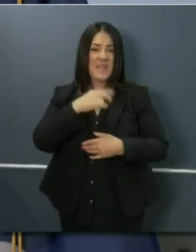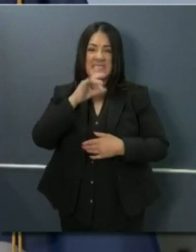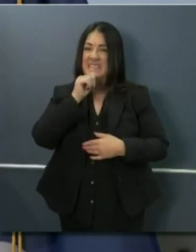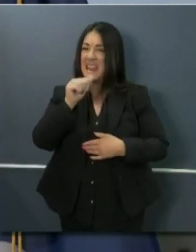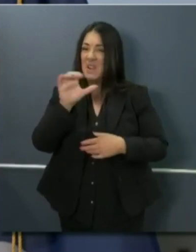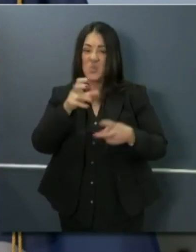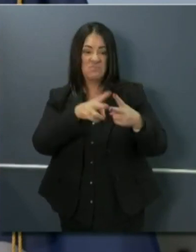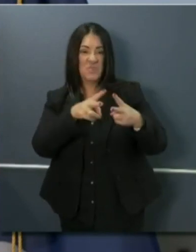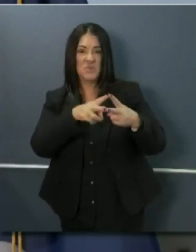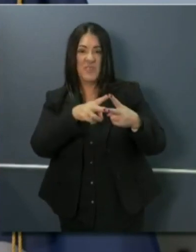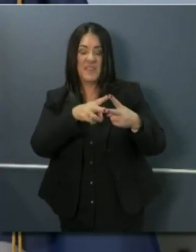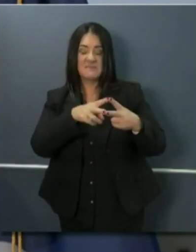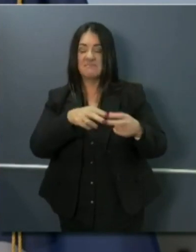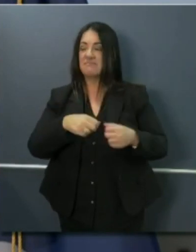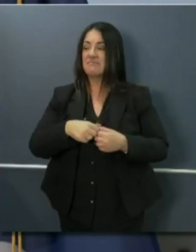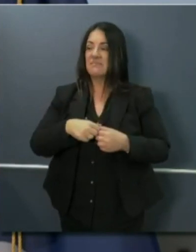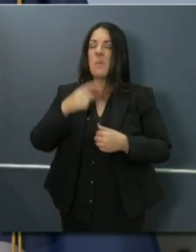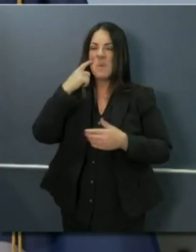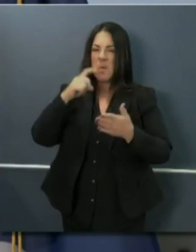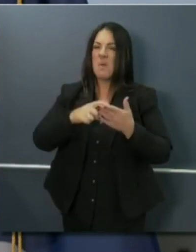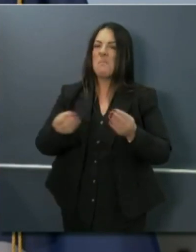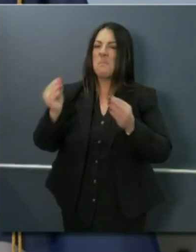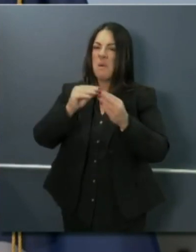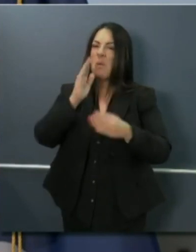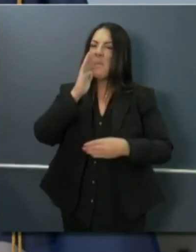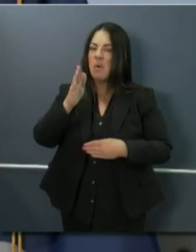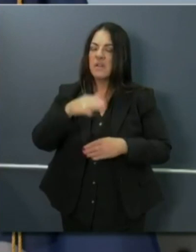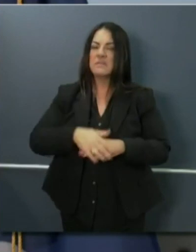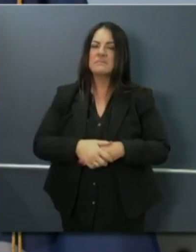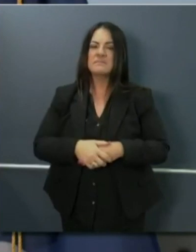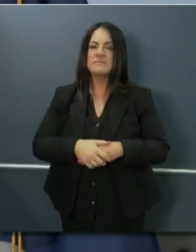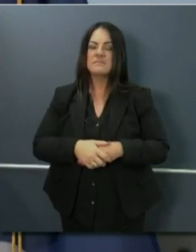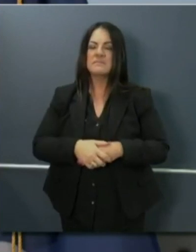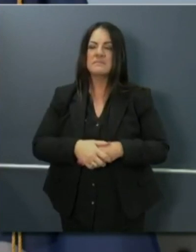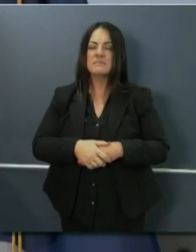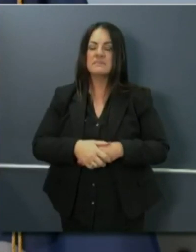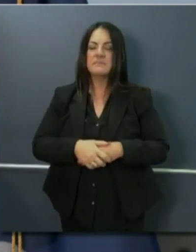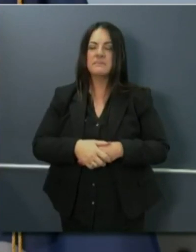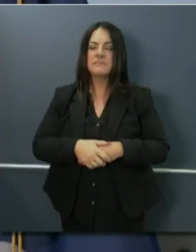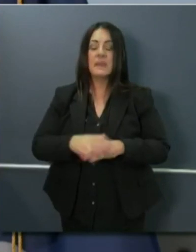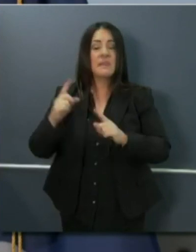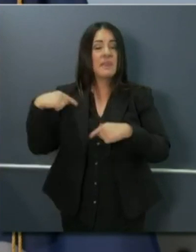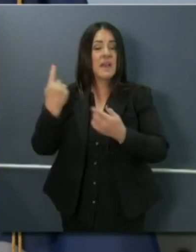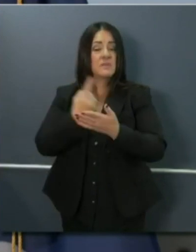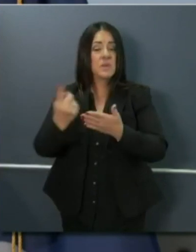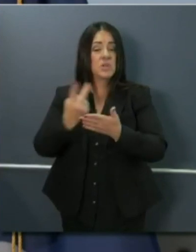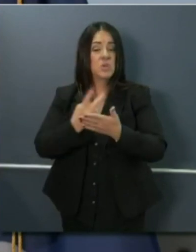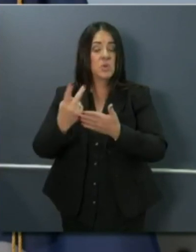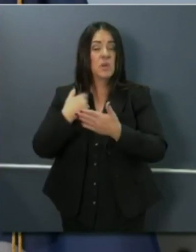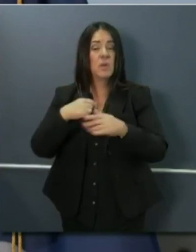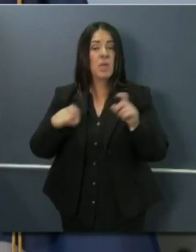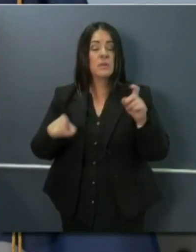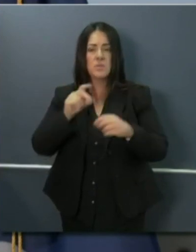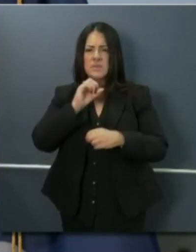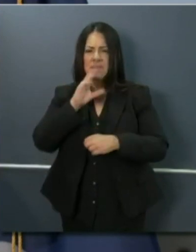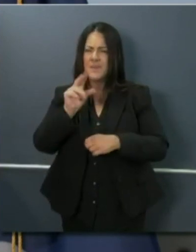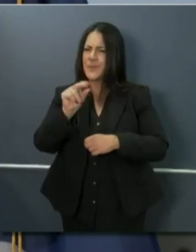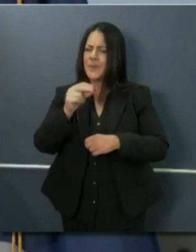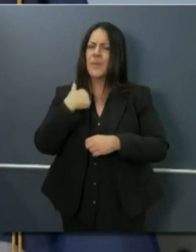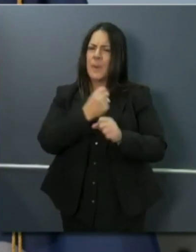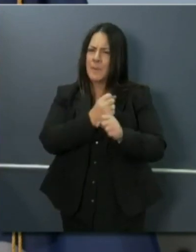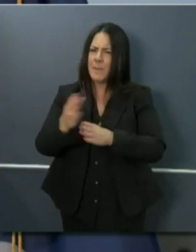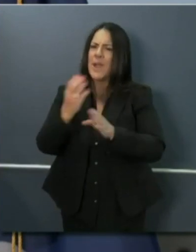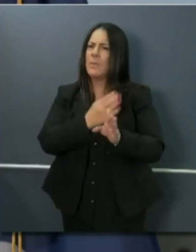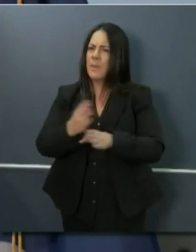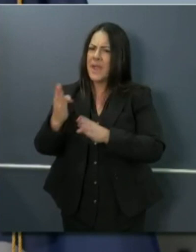those protocols when we did. We have not been sitting around over the last week or two. We have been preparing over the